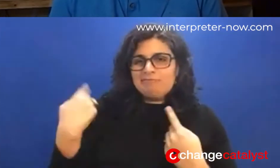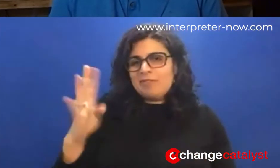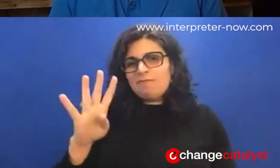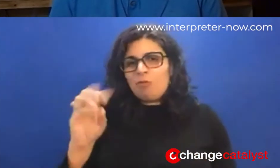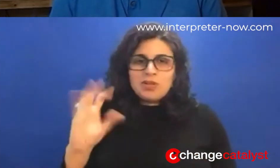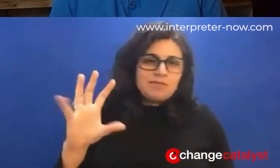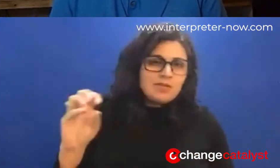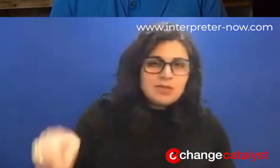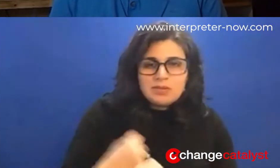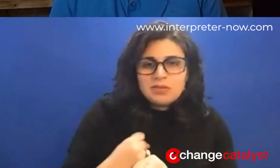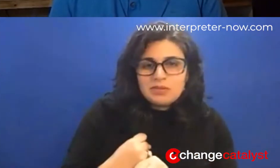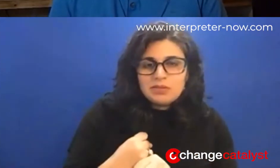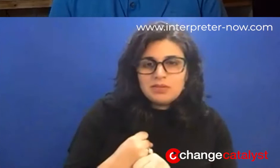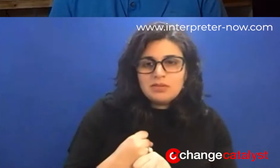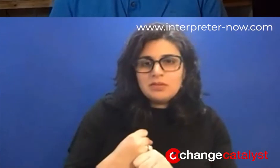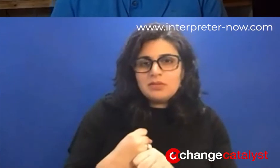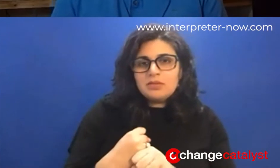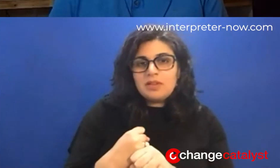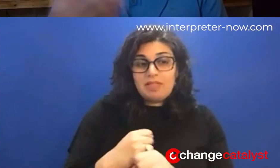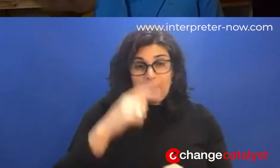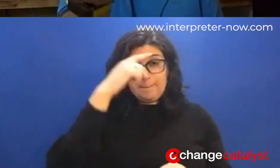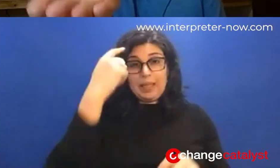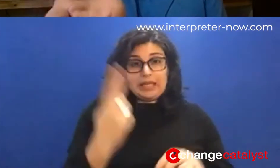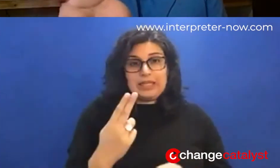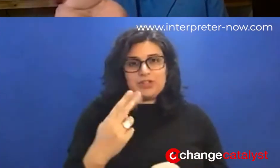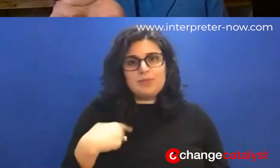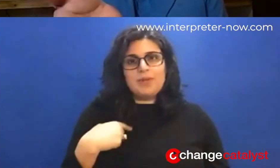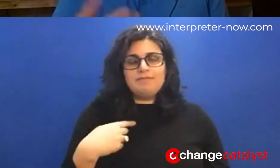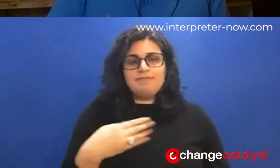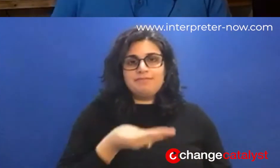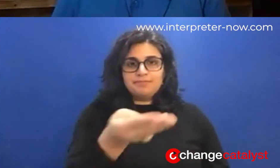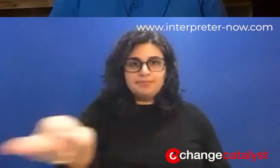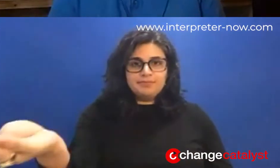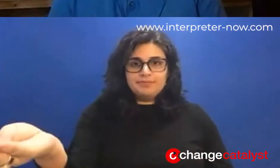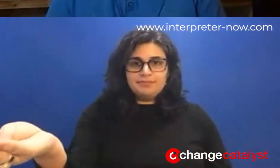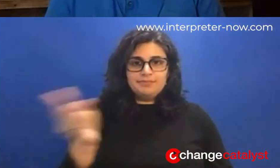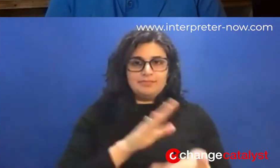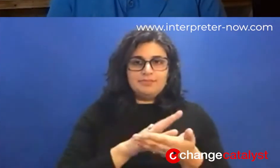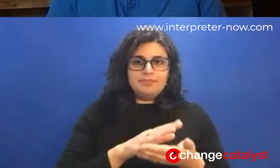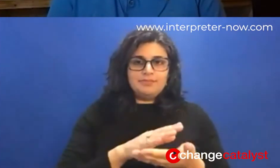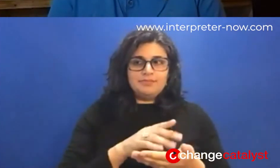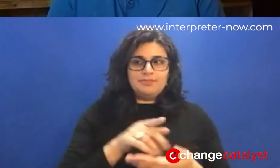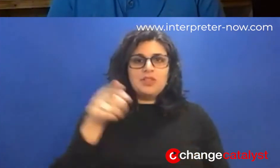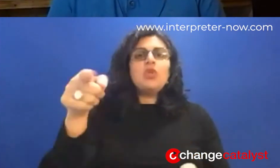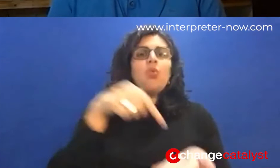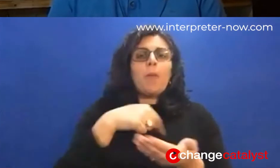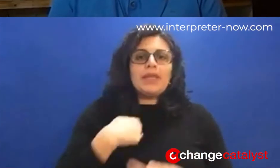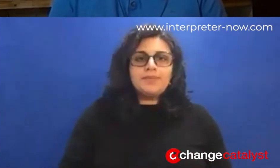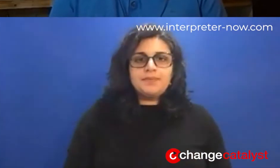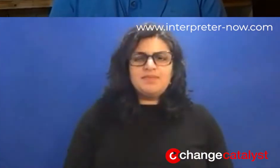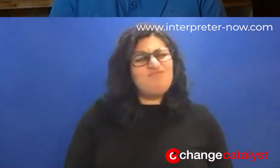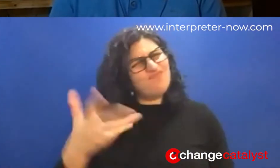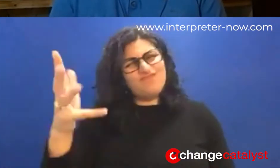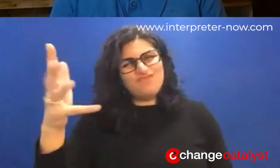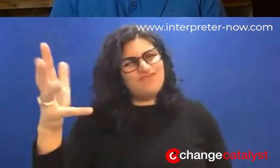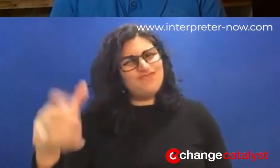years, has been handout. You know, you owe me. And I think we're done with that. I